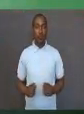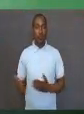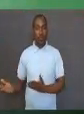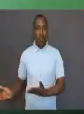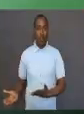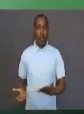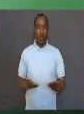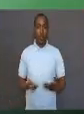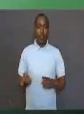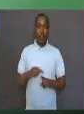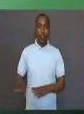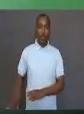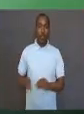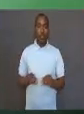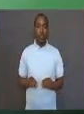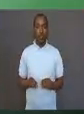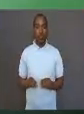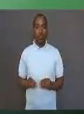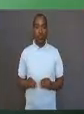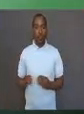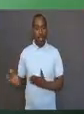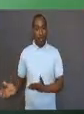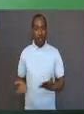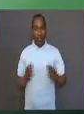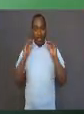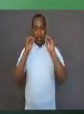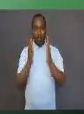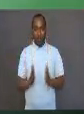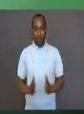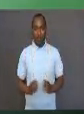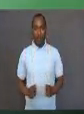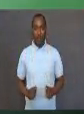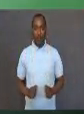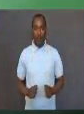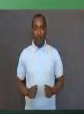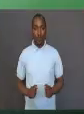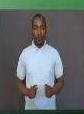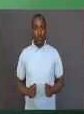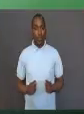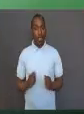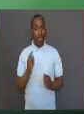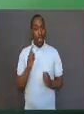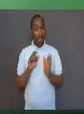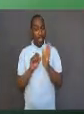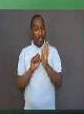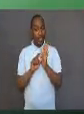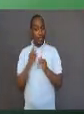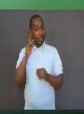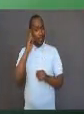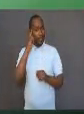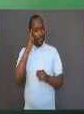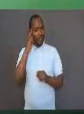Welcome back, students. Welcome back, teacher. What examples did you think of?